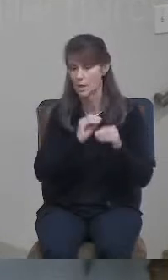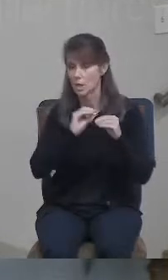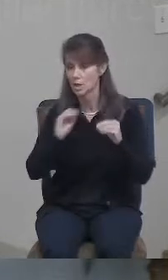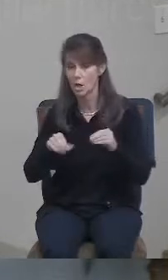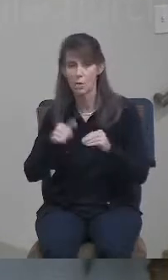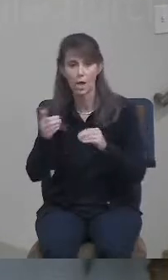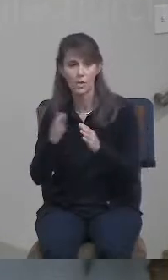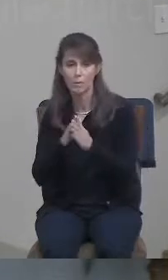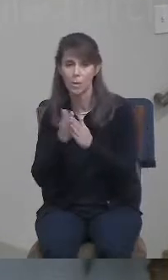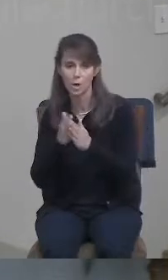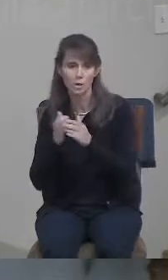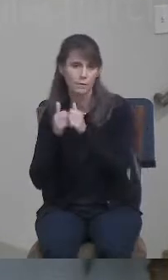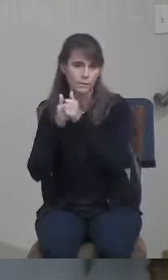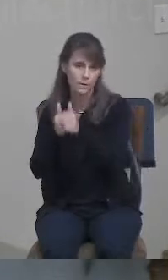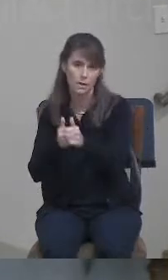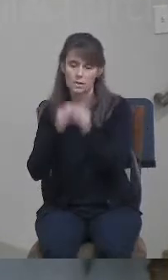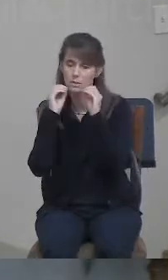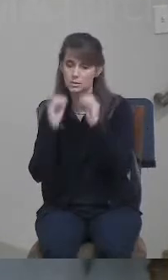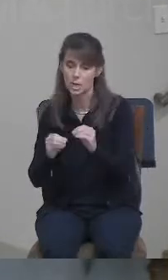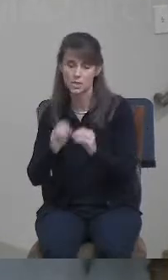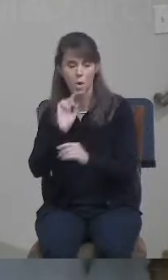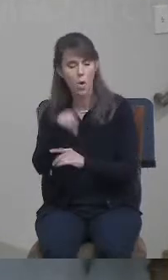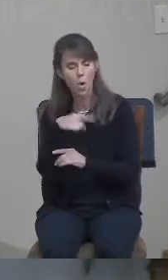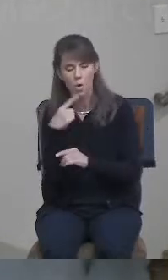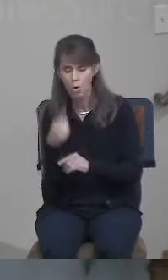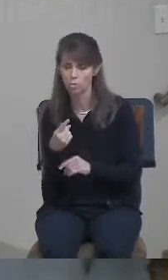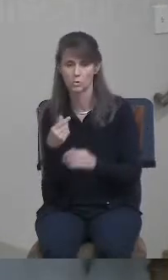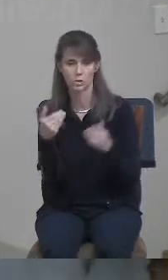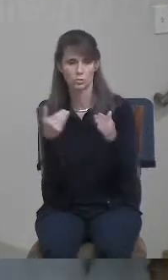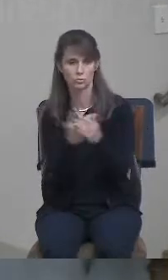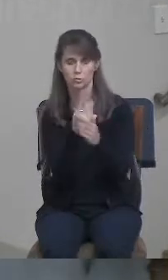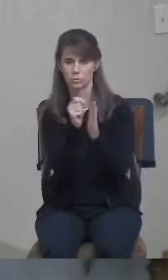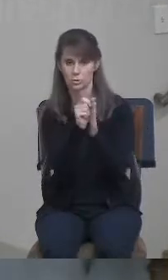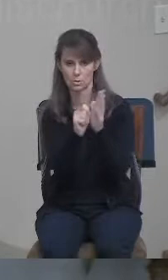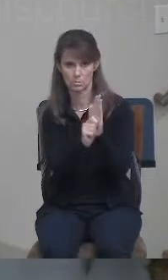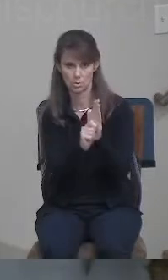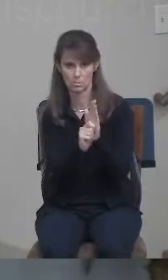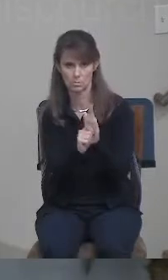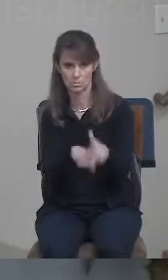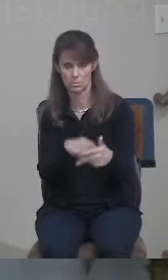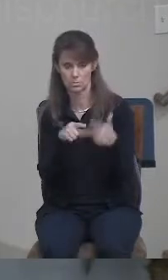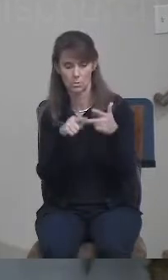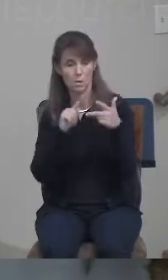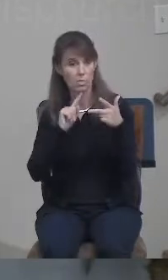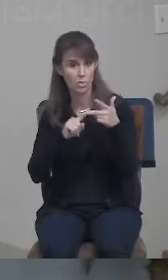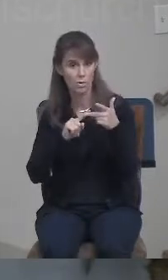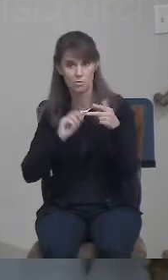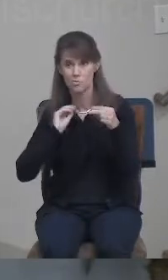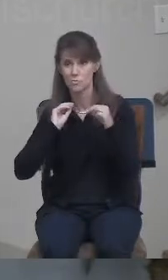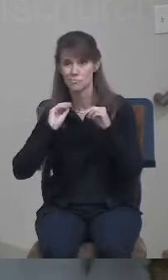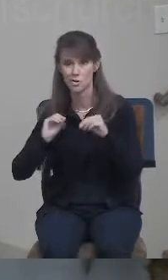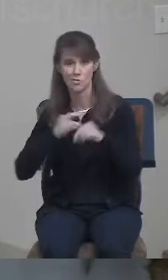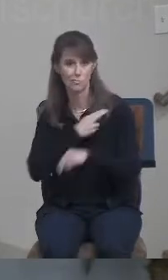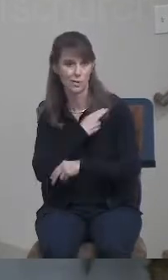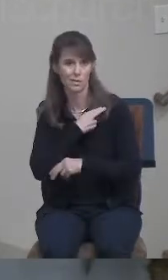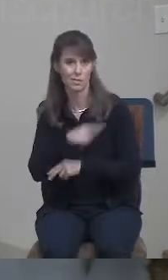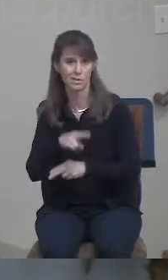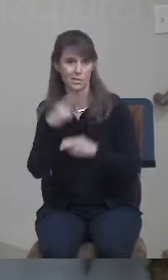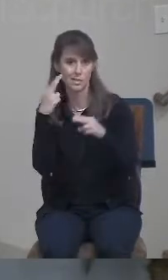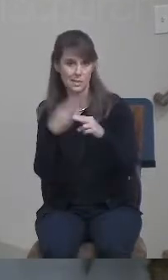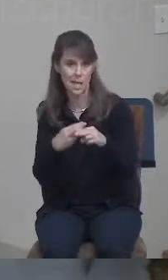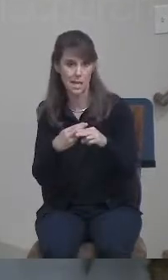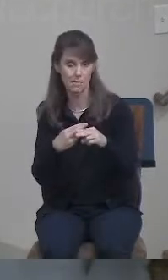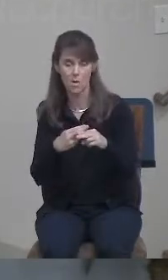creeds, etc., but the New Testament. Third, no religious name but